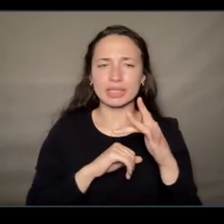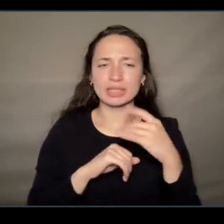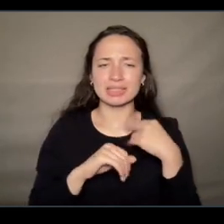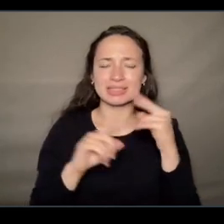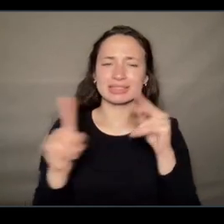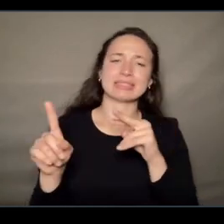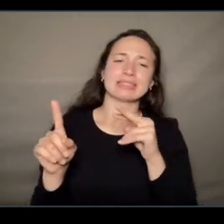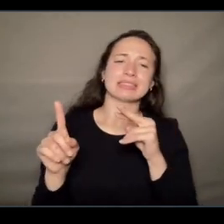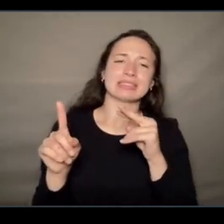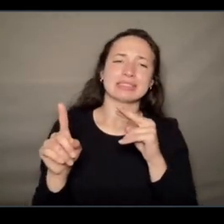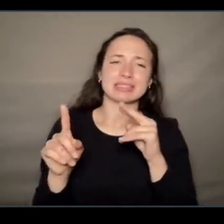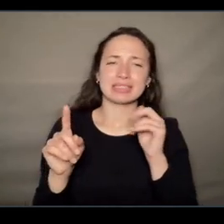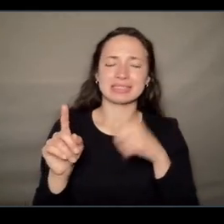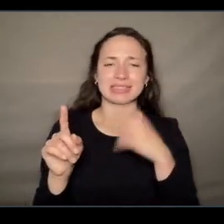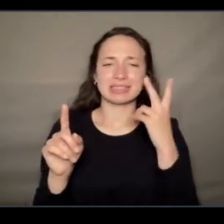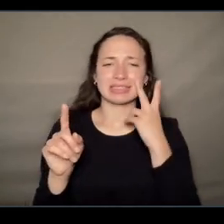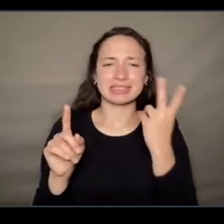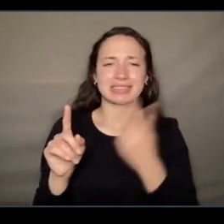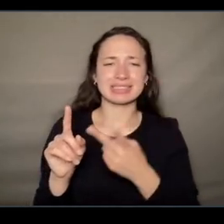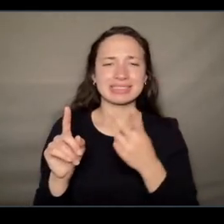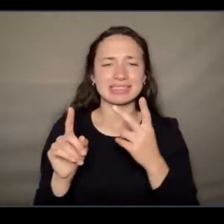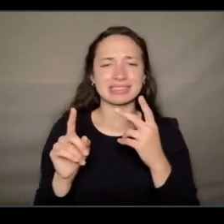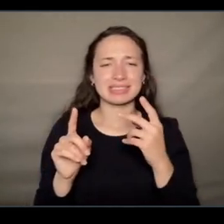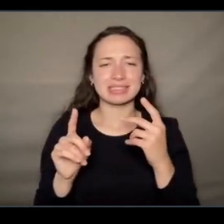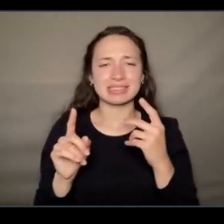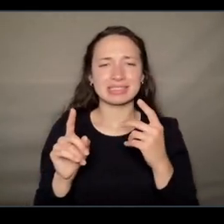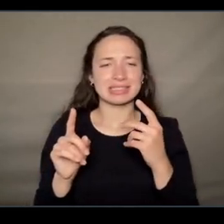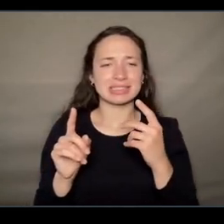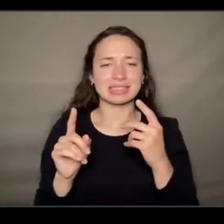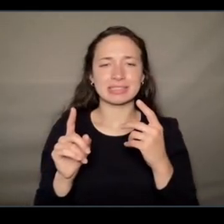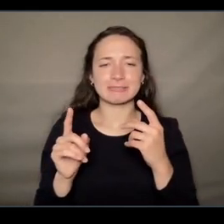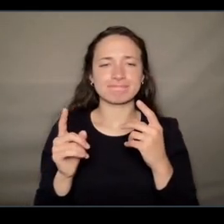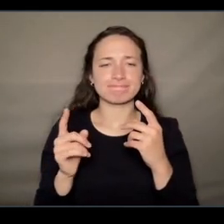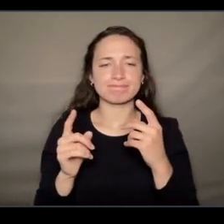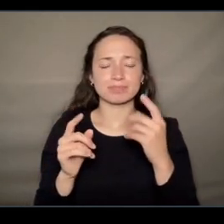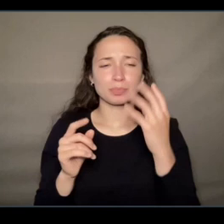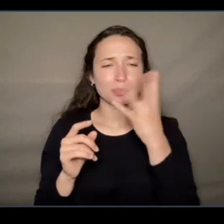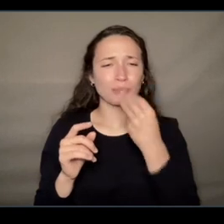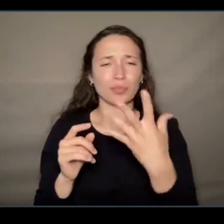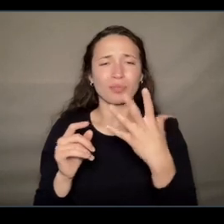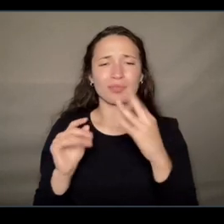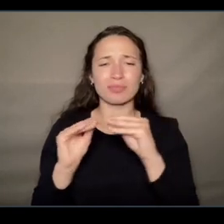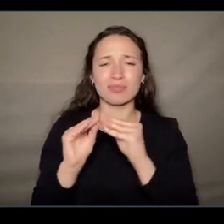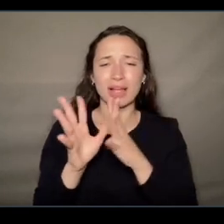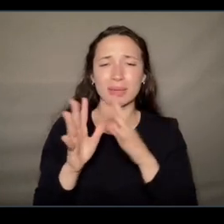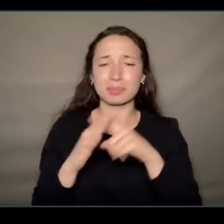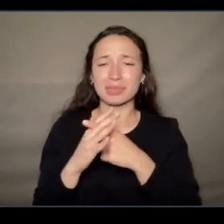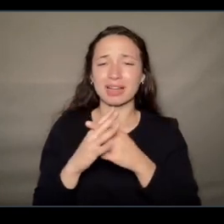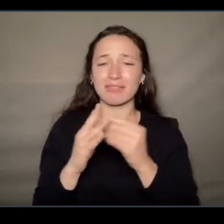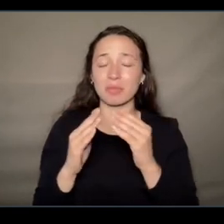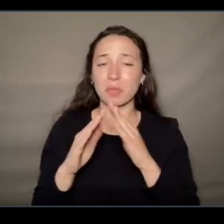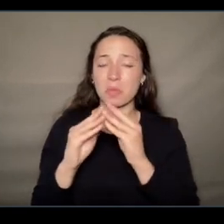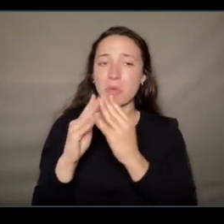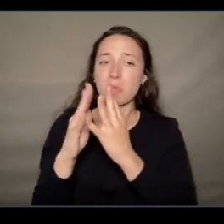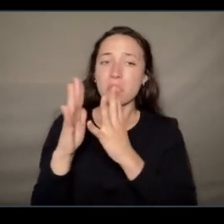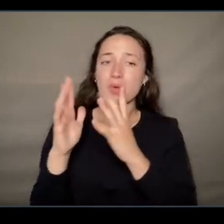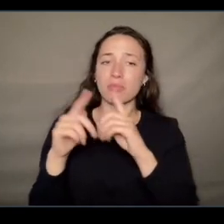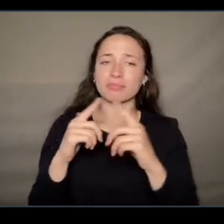too soon. And we could see just these gorgeous buds in the beginning of this